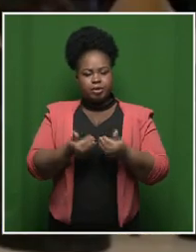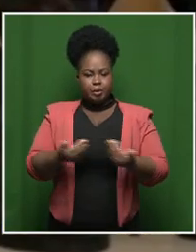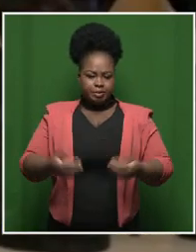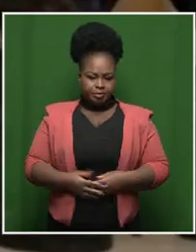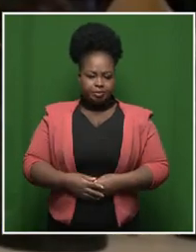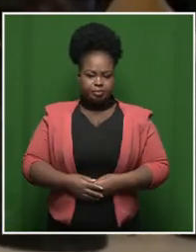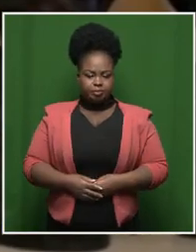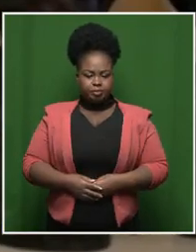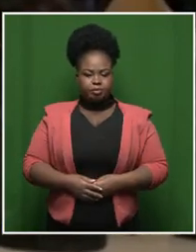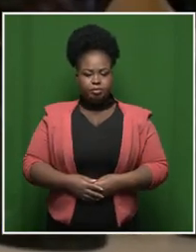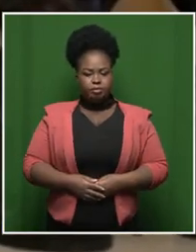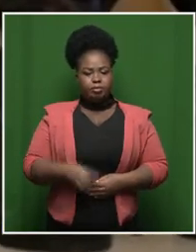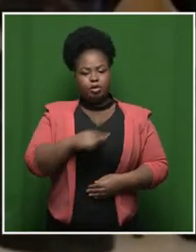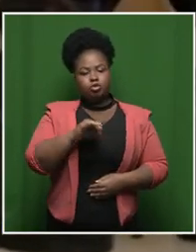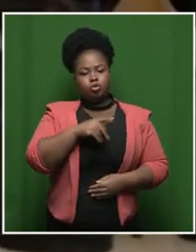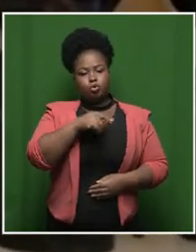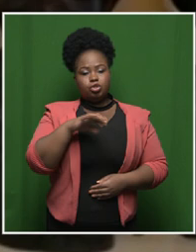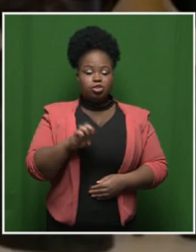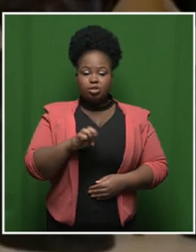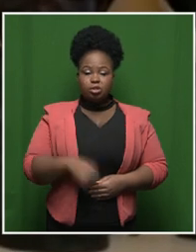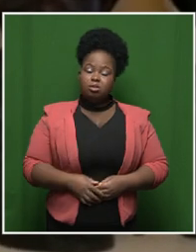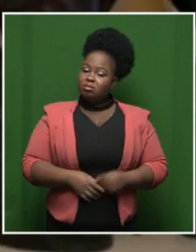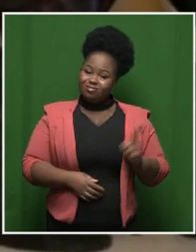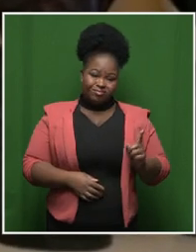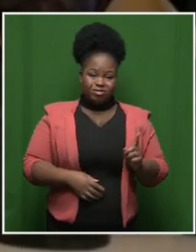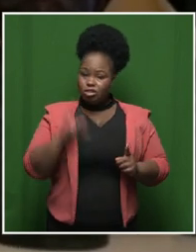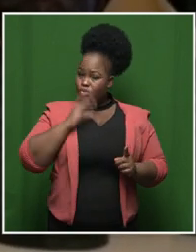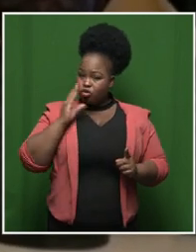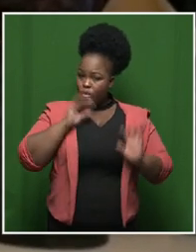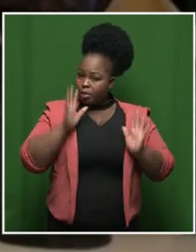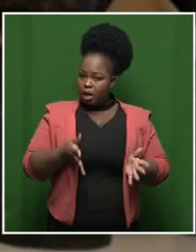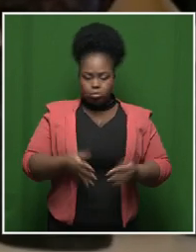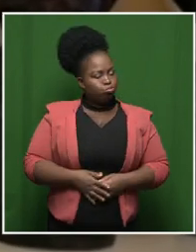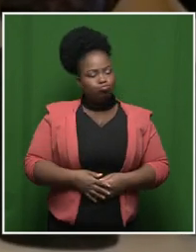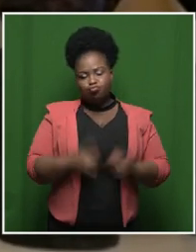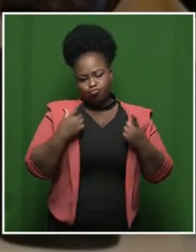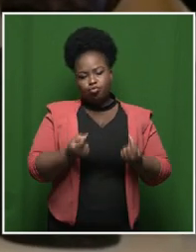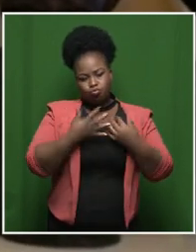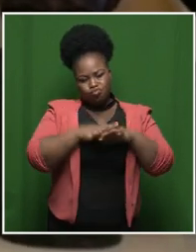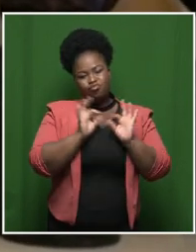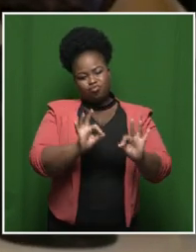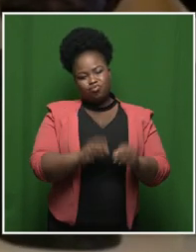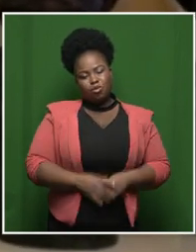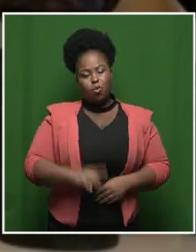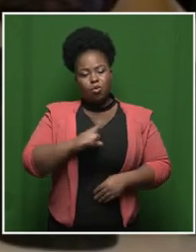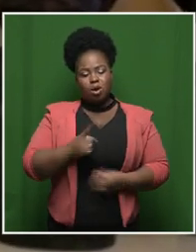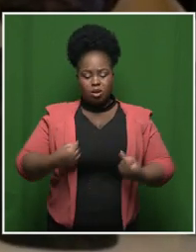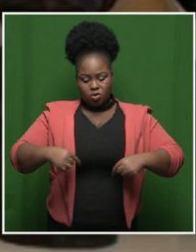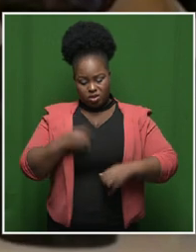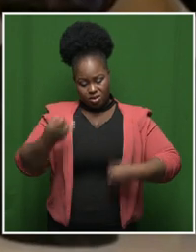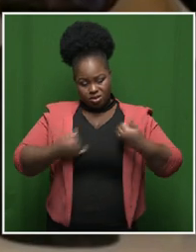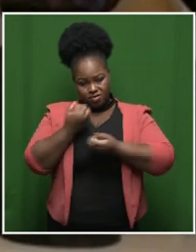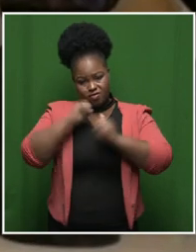apartheid. Mluleki George was not just a talker, but a doer. The freedom that we are